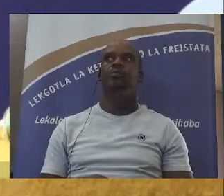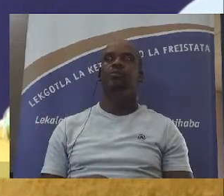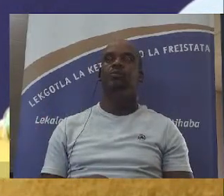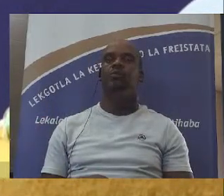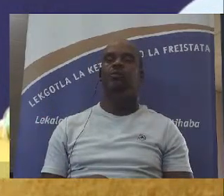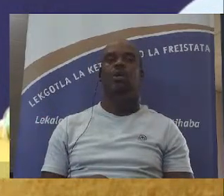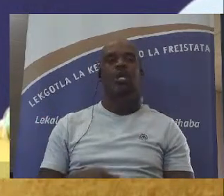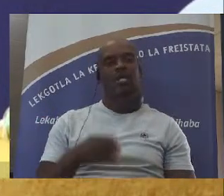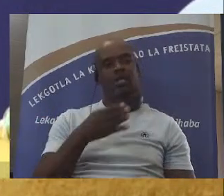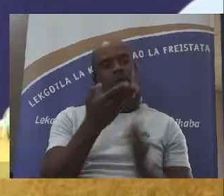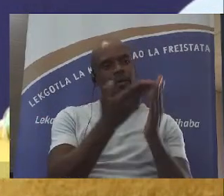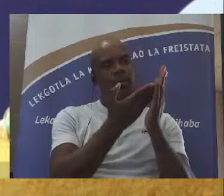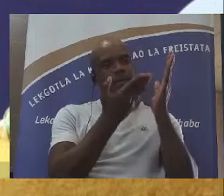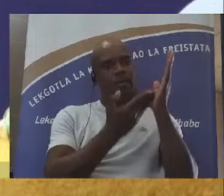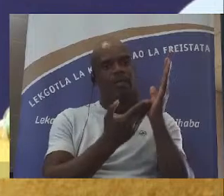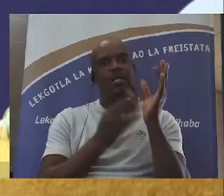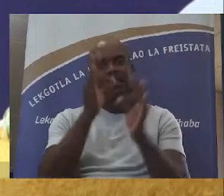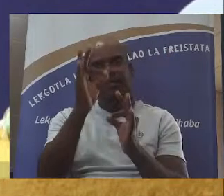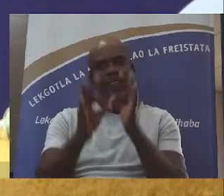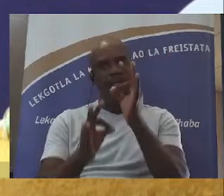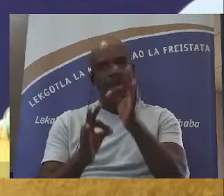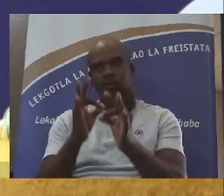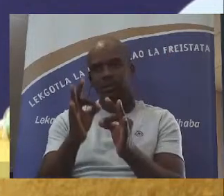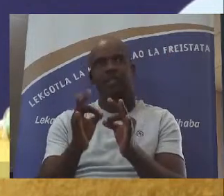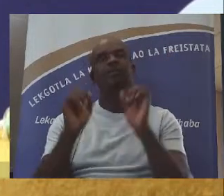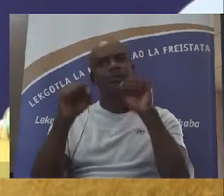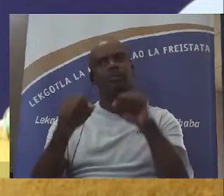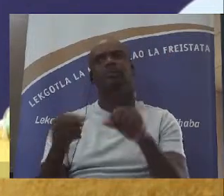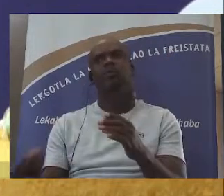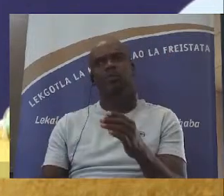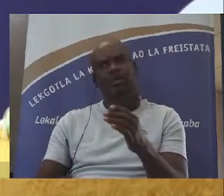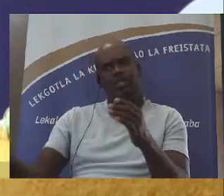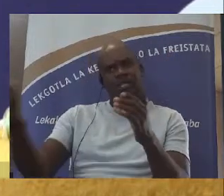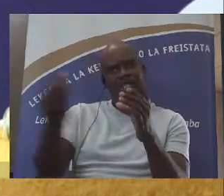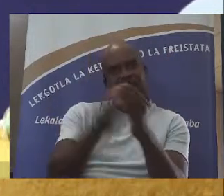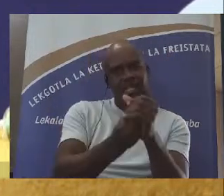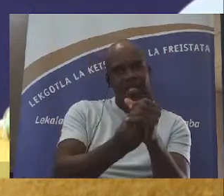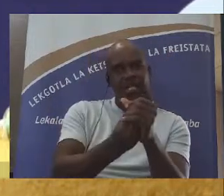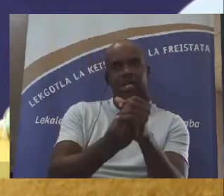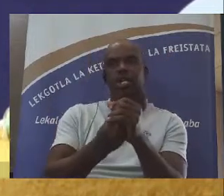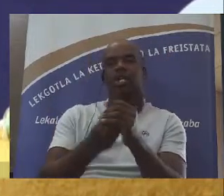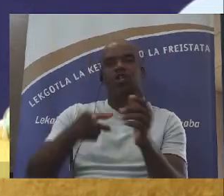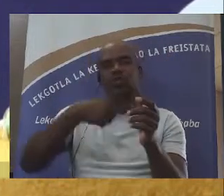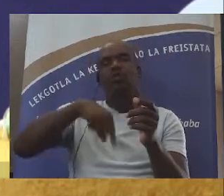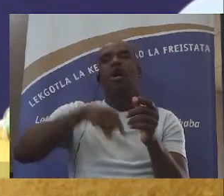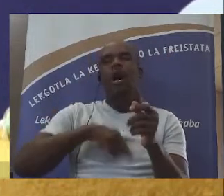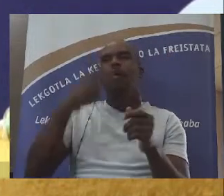seo se ka molao sena se se bolelang se re ho kenyeletswe batho ba habo rona,